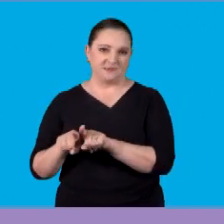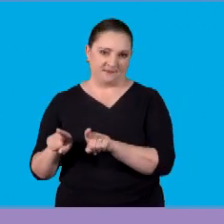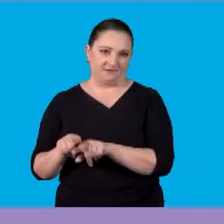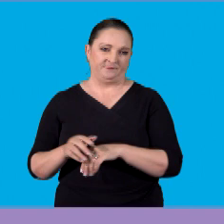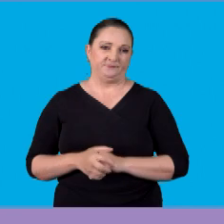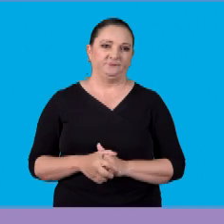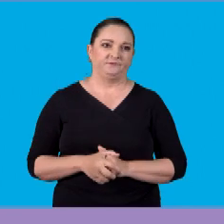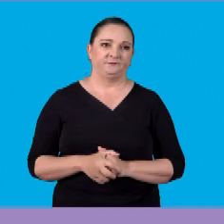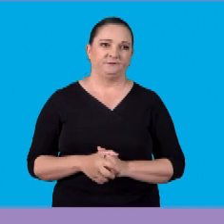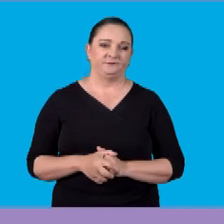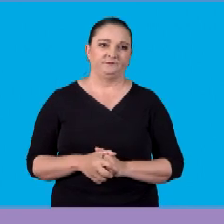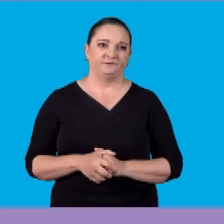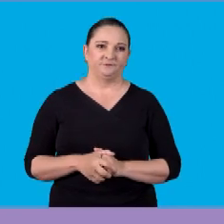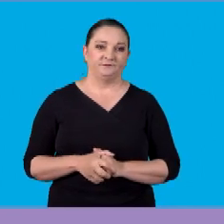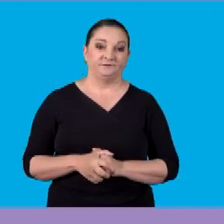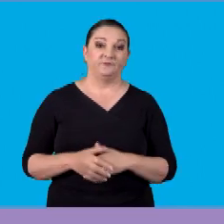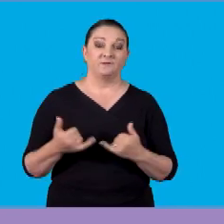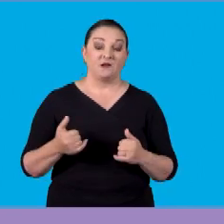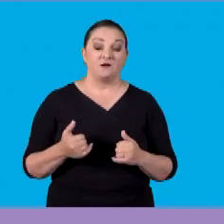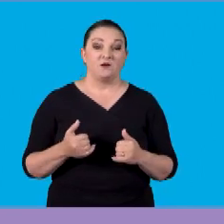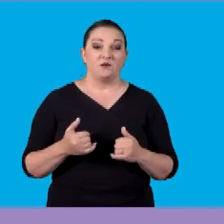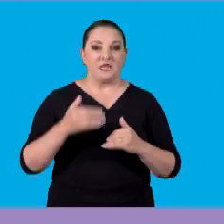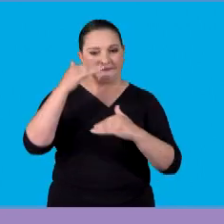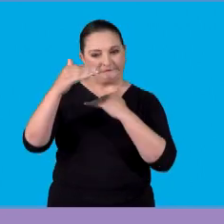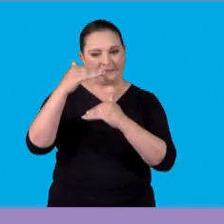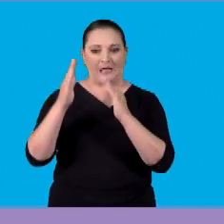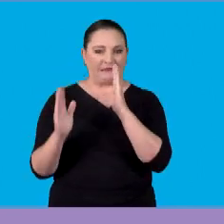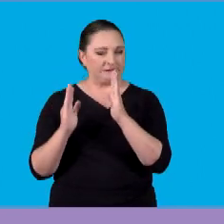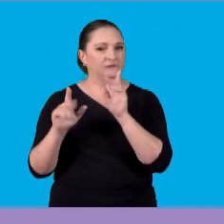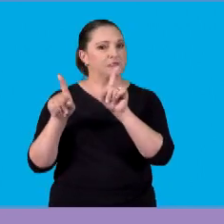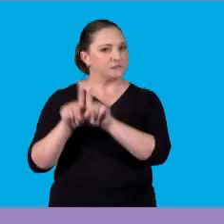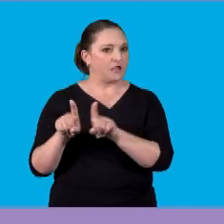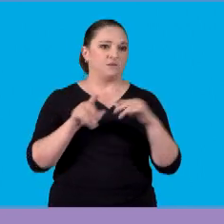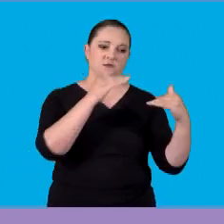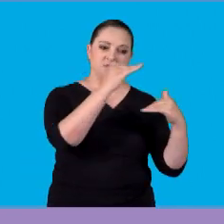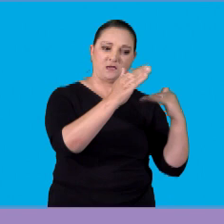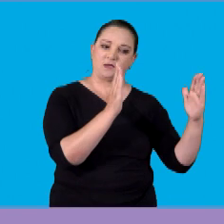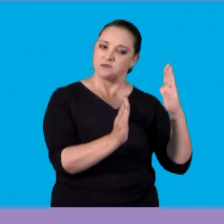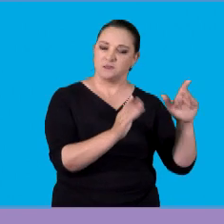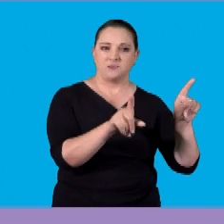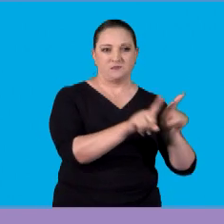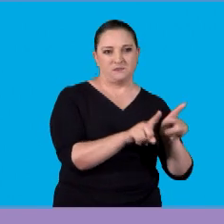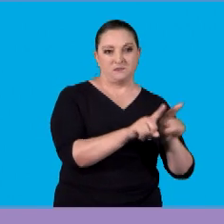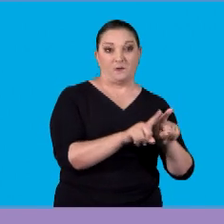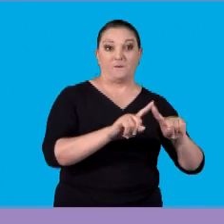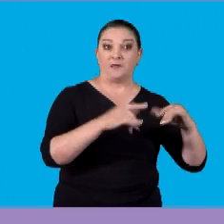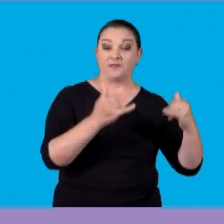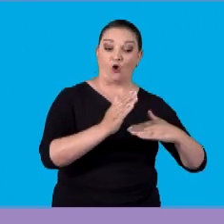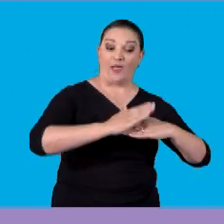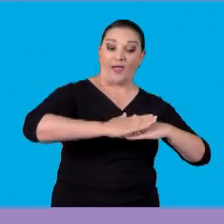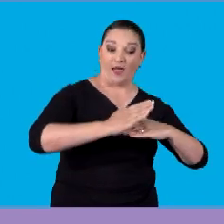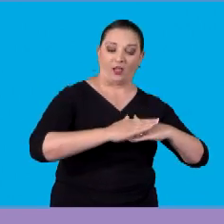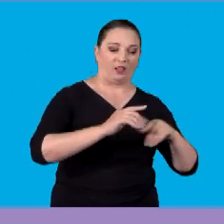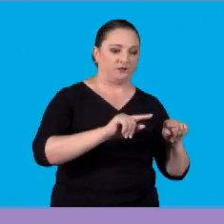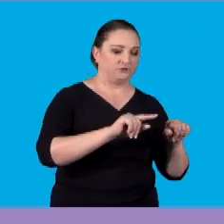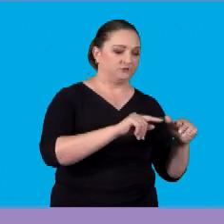other with a rhombus as well. So the sides, the properties of the sides are the same. When it comes to the angles,